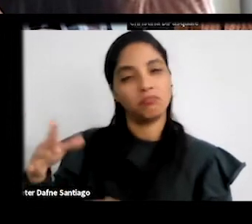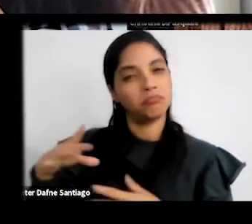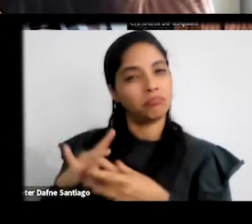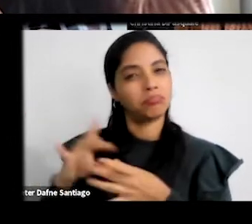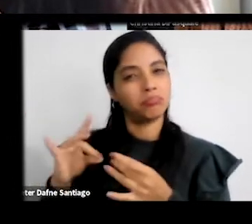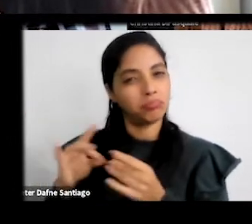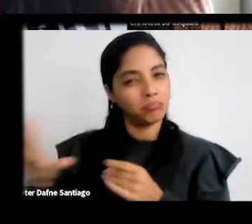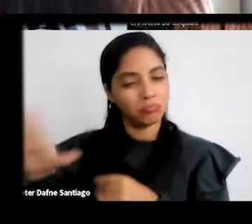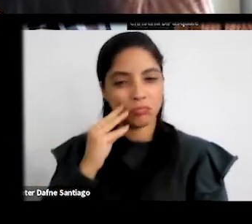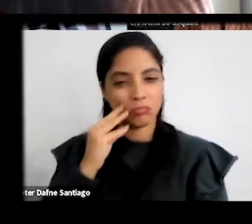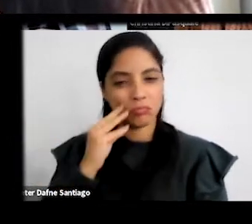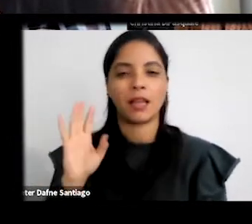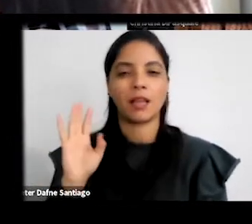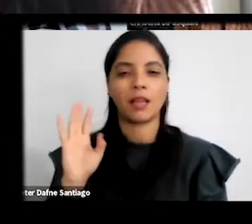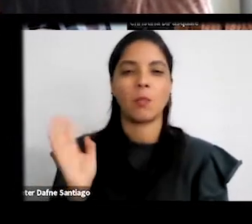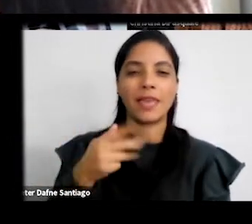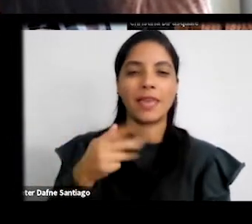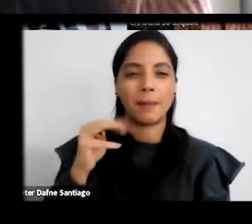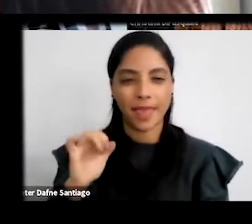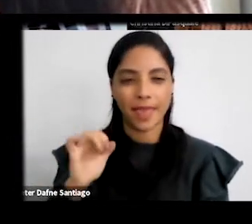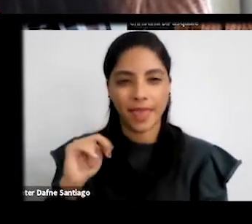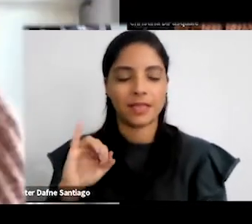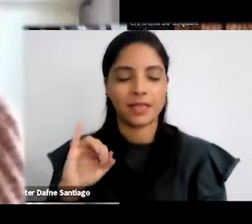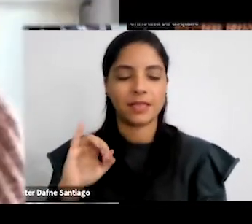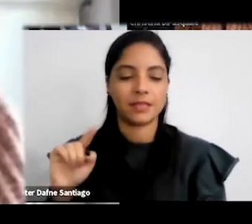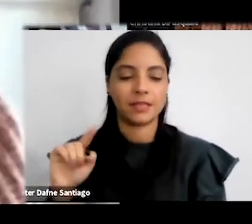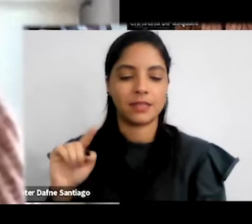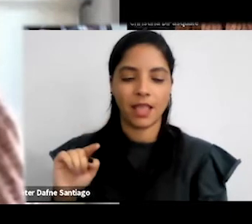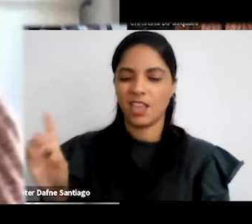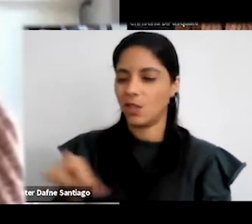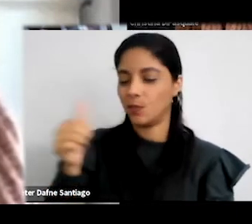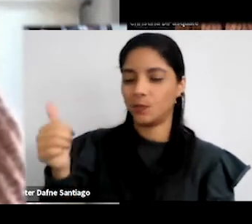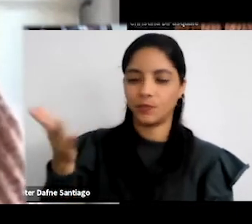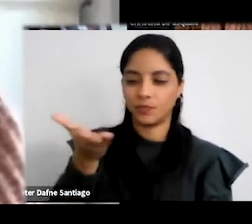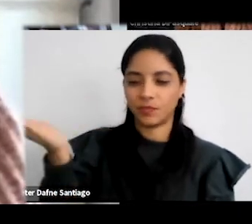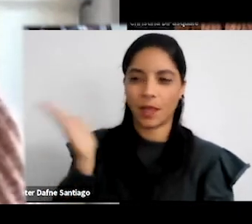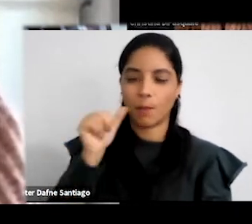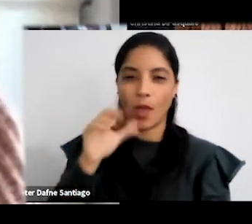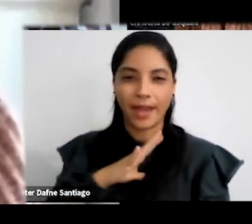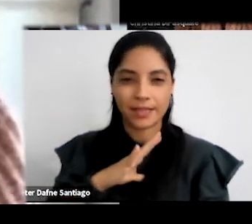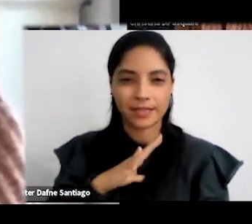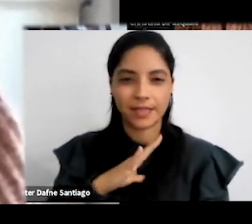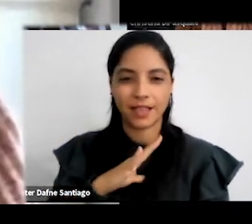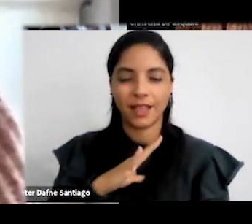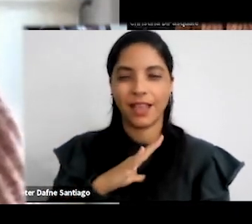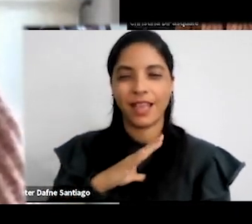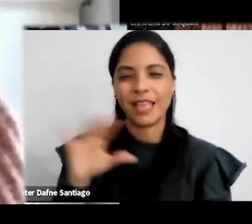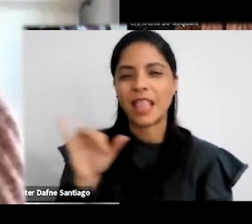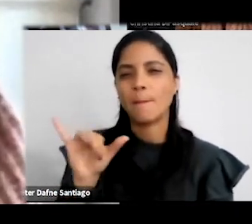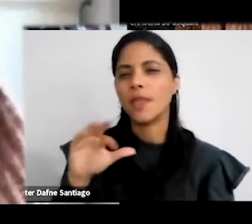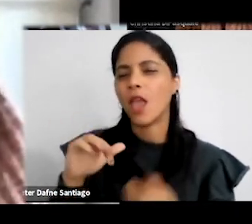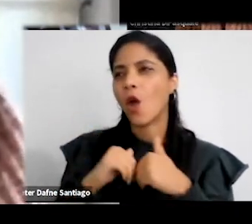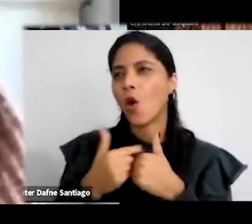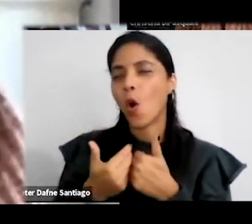And those women really told me a lot about the women leadership that powered